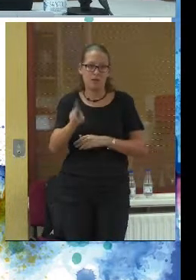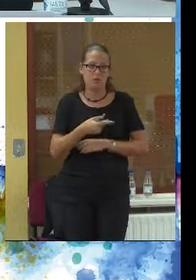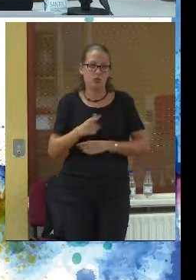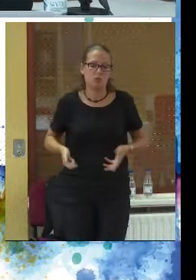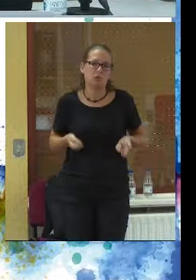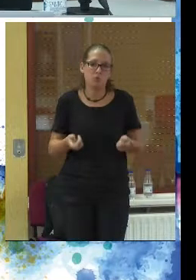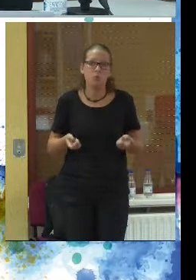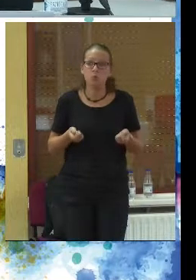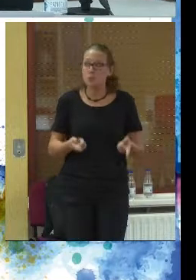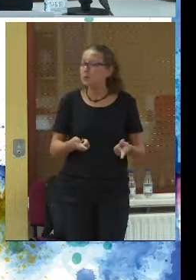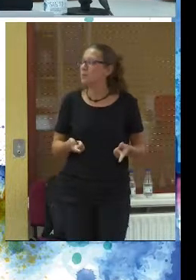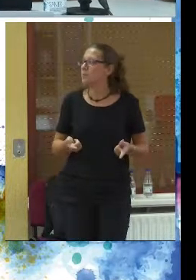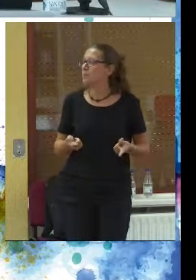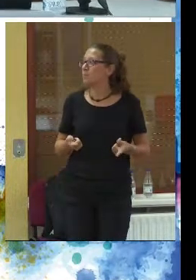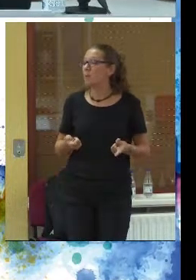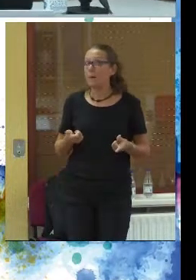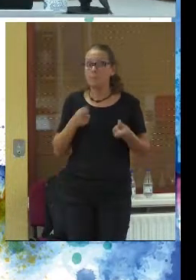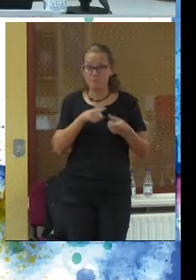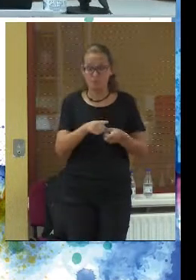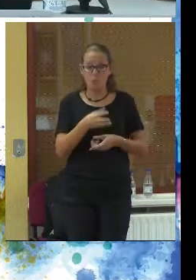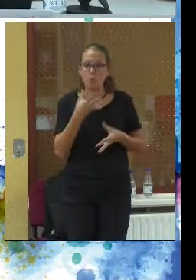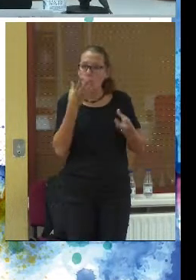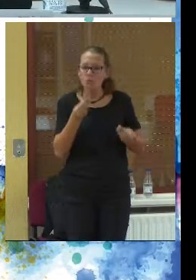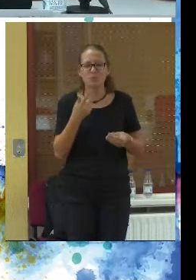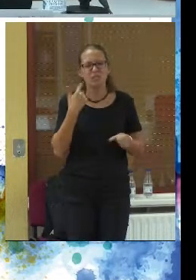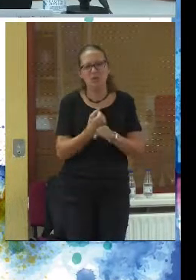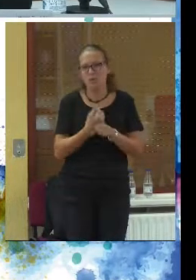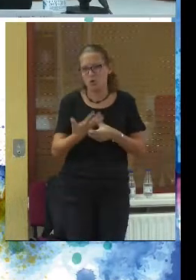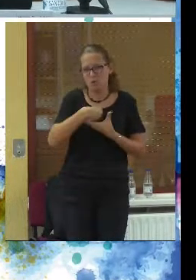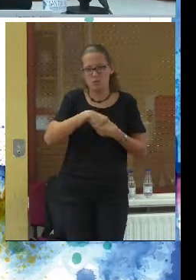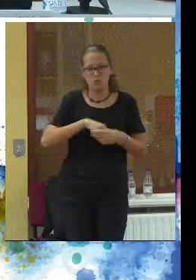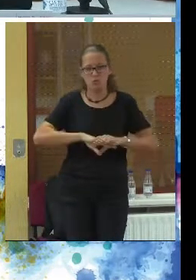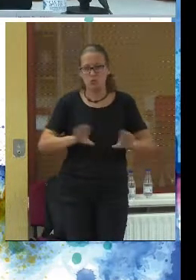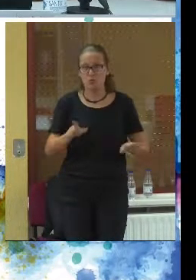250,000 euros of cost, out of which most of it are